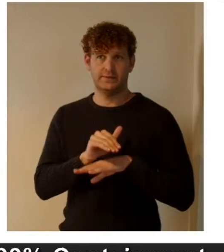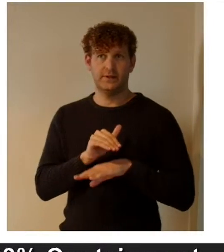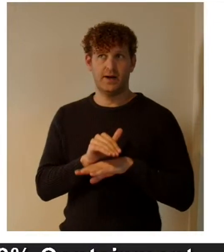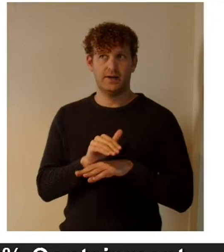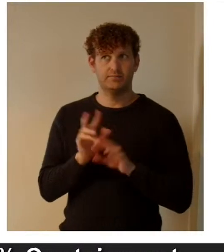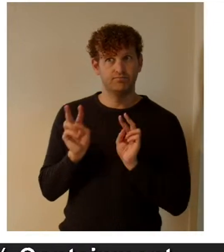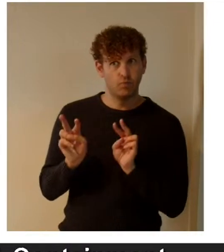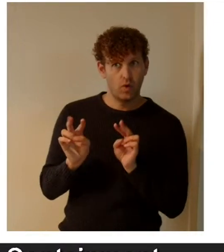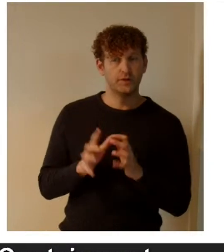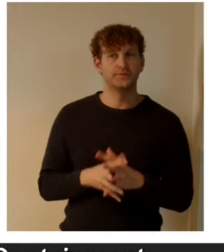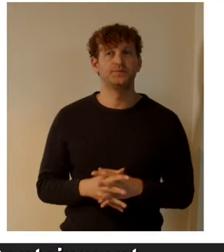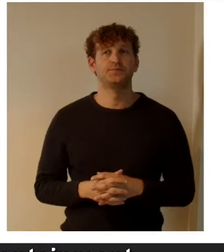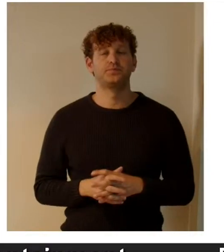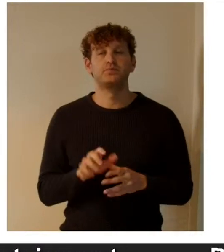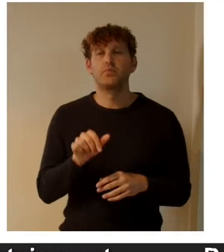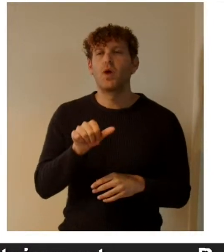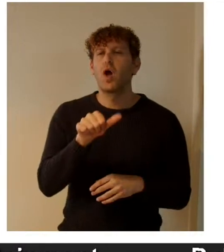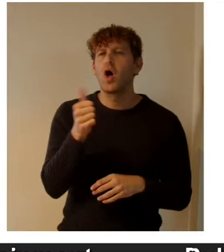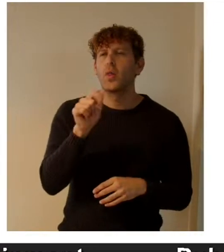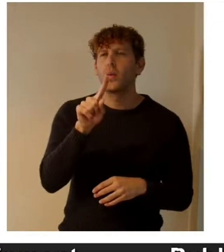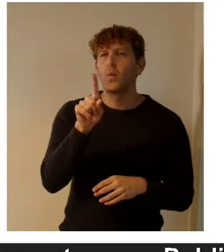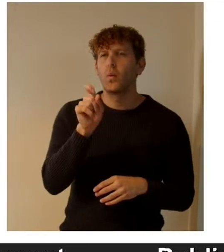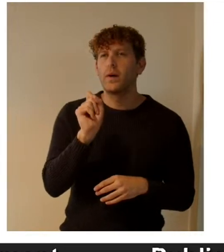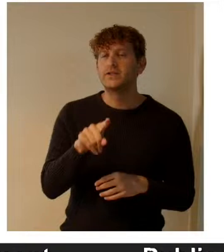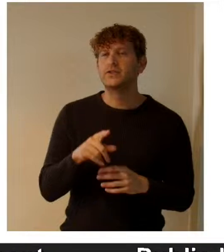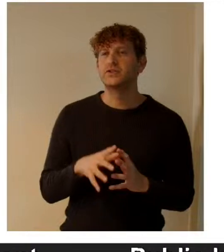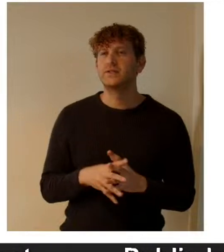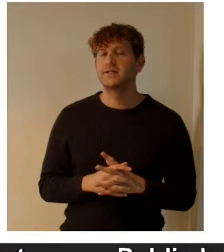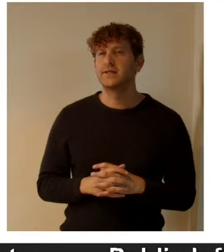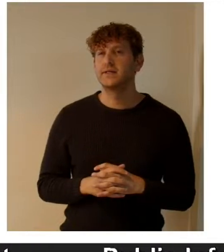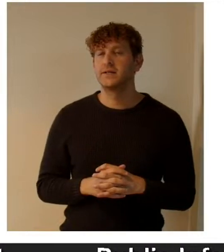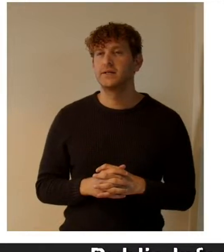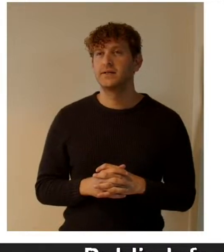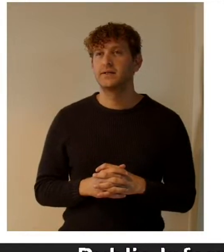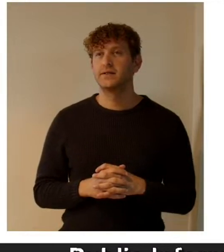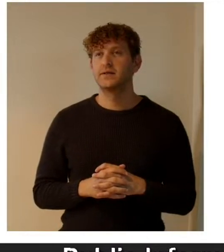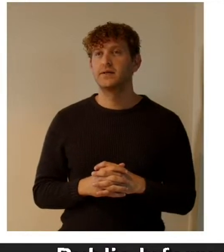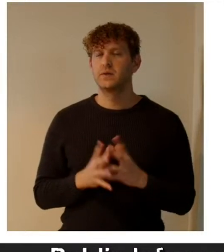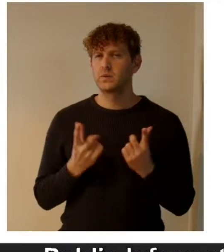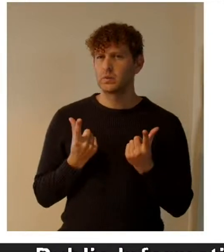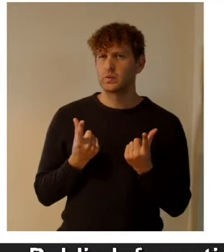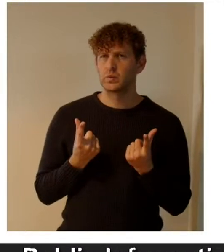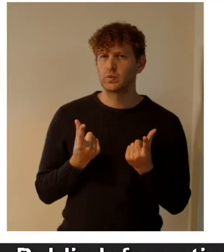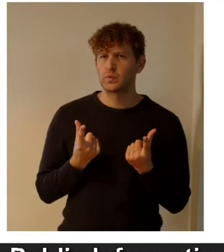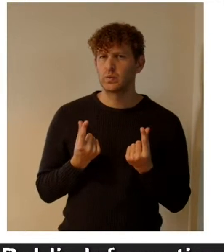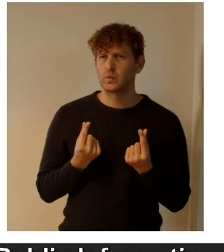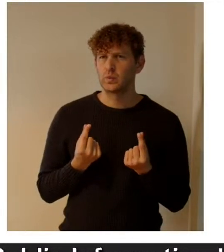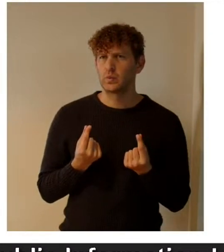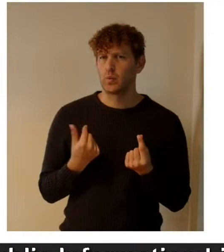One of the other questions I have is, what can we do to